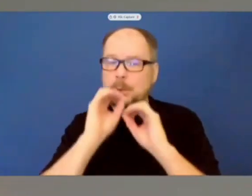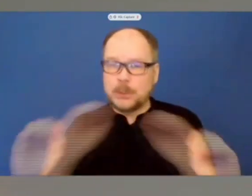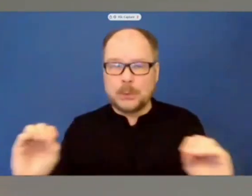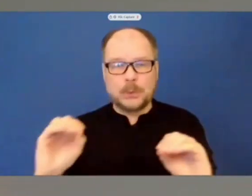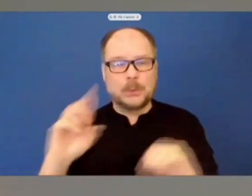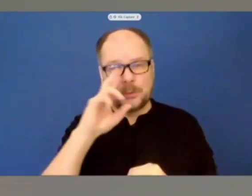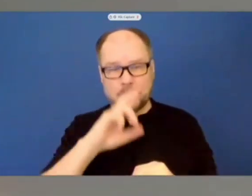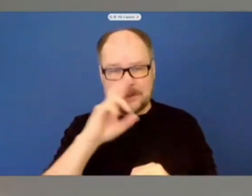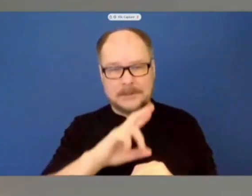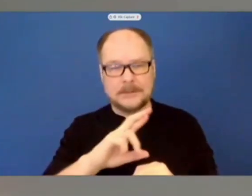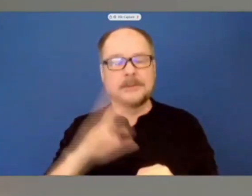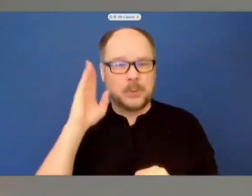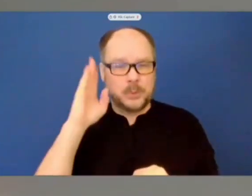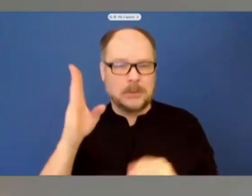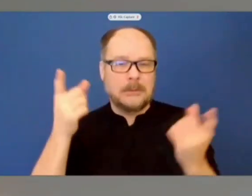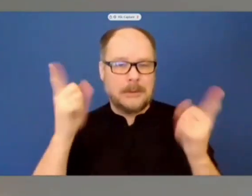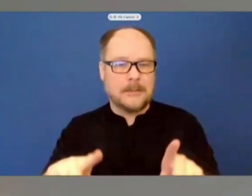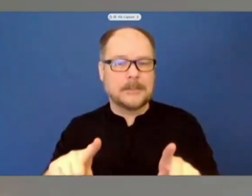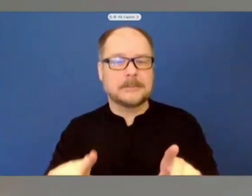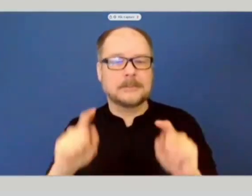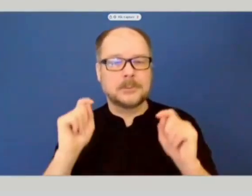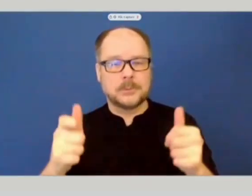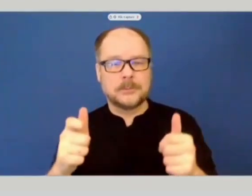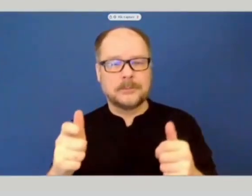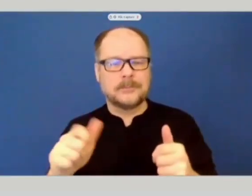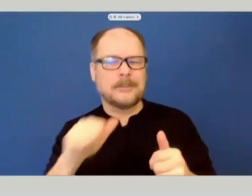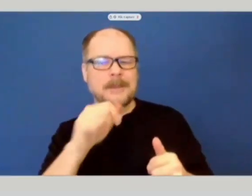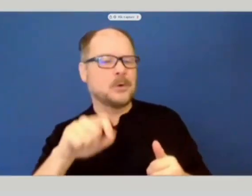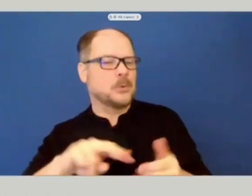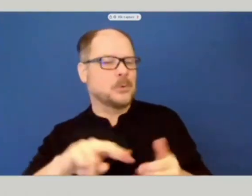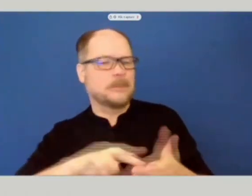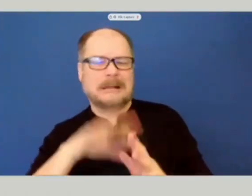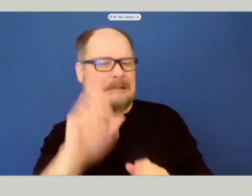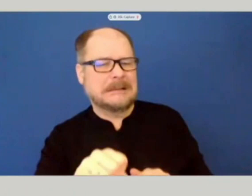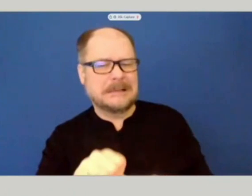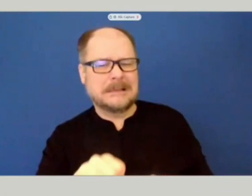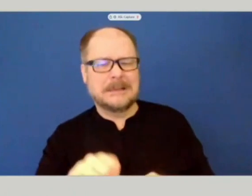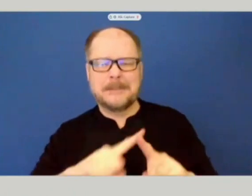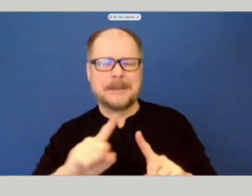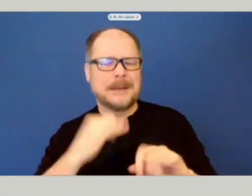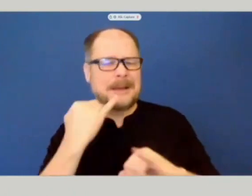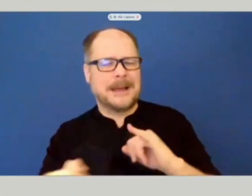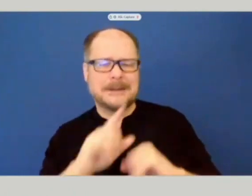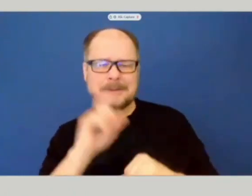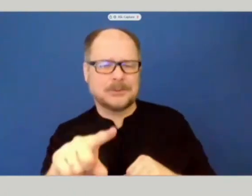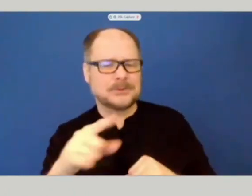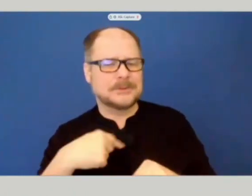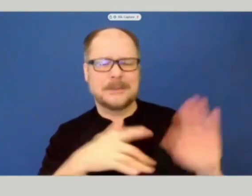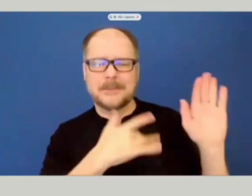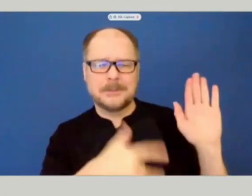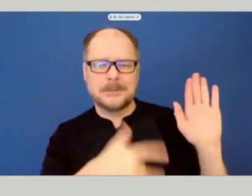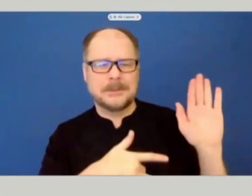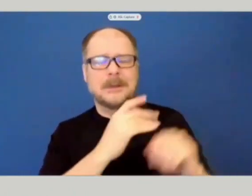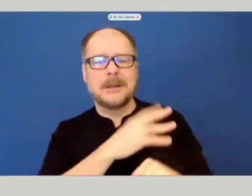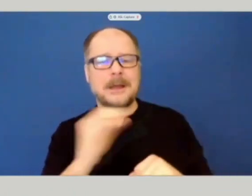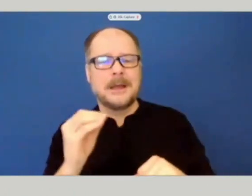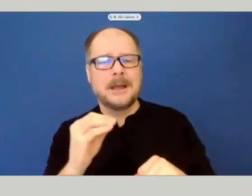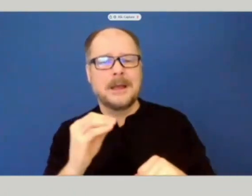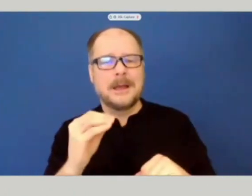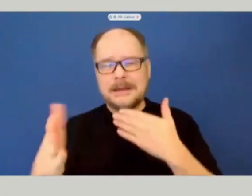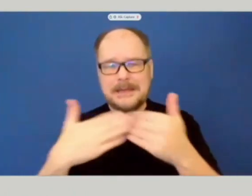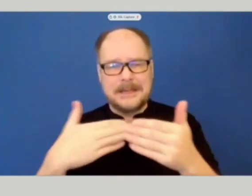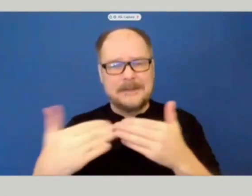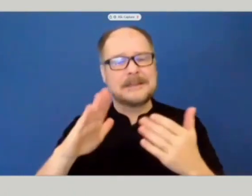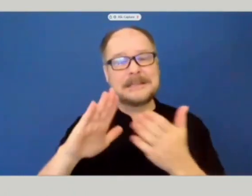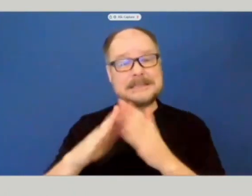happen quickly. So I don't mean to hog the thing. No, my last follow-up question, I swear. But so despite the city kind of going back on